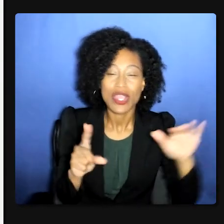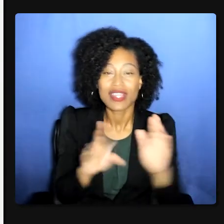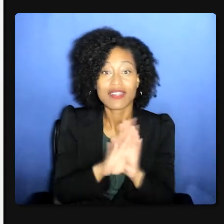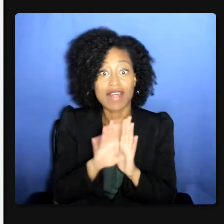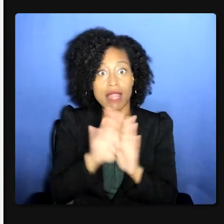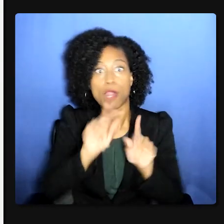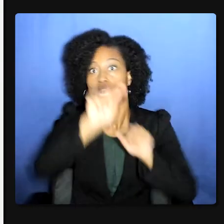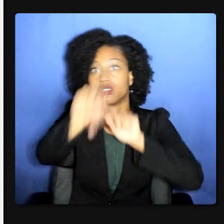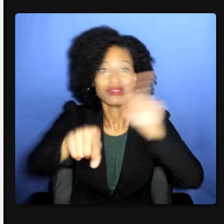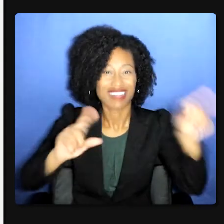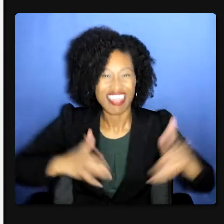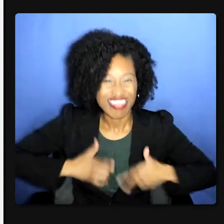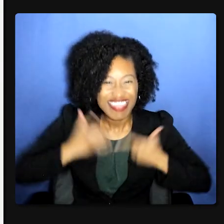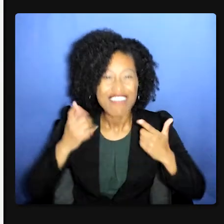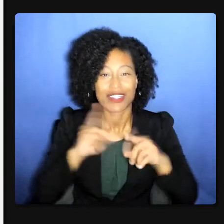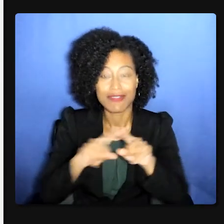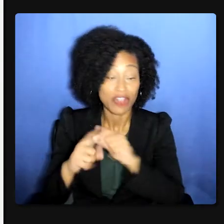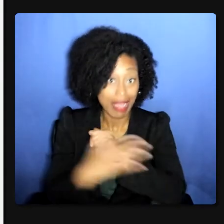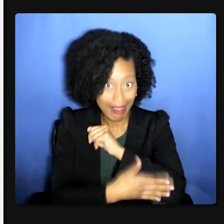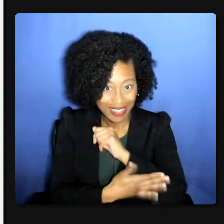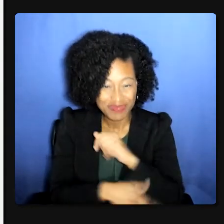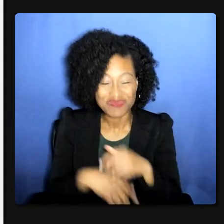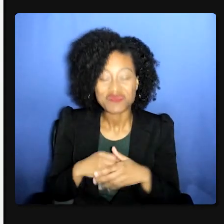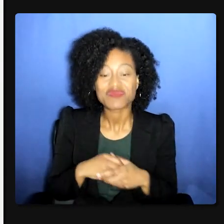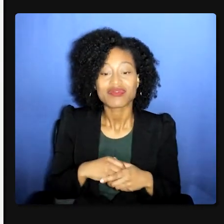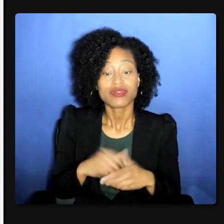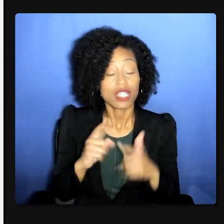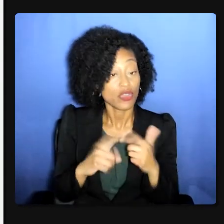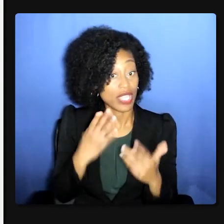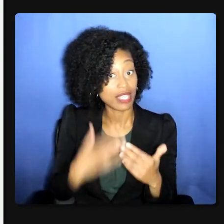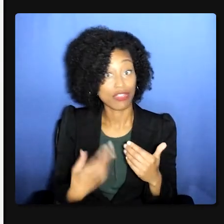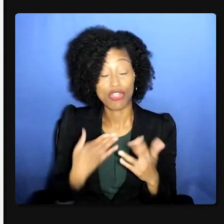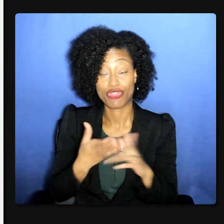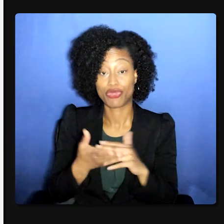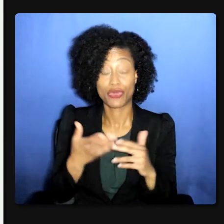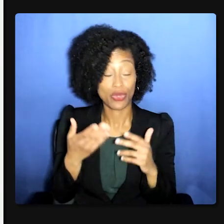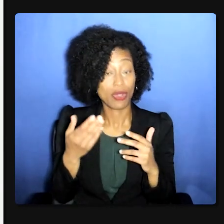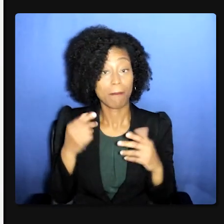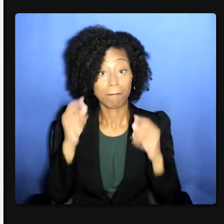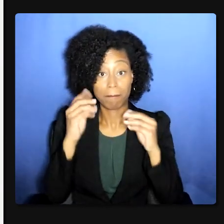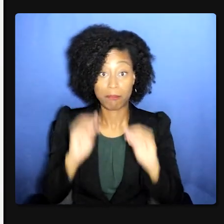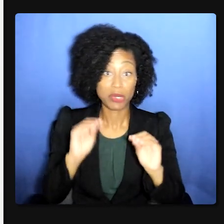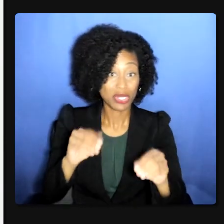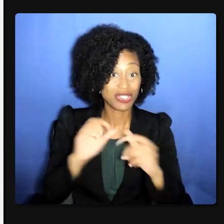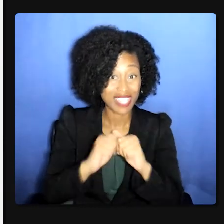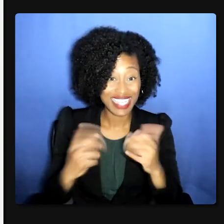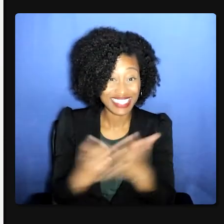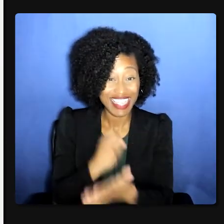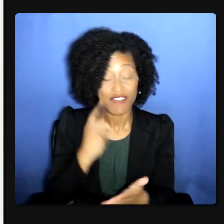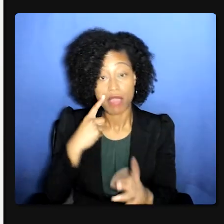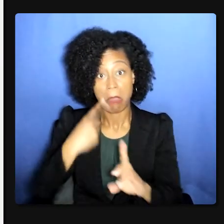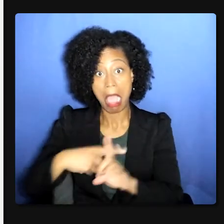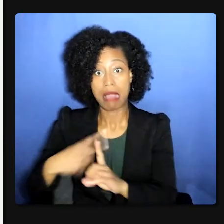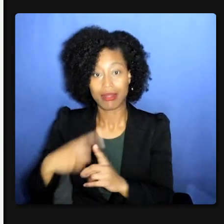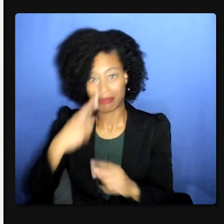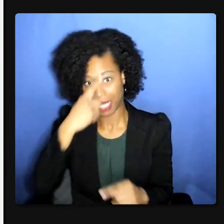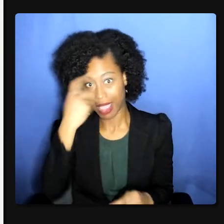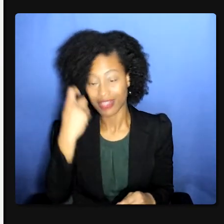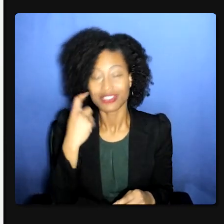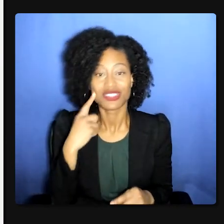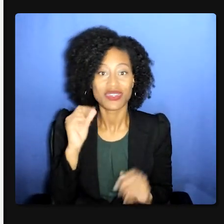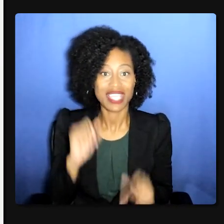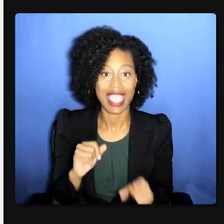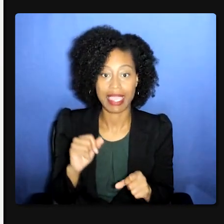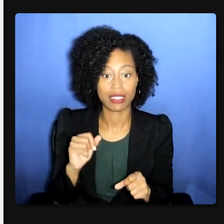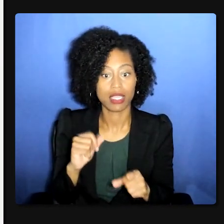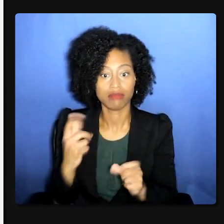you could set everything up in Azure and take full advantage of throughput and redundancy across availability zones. One great way